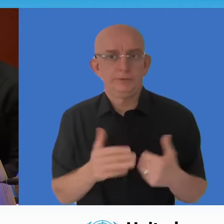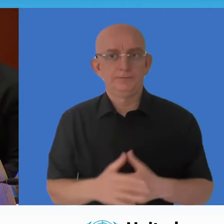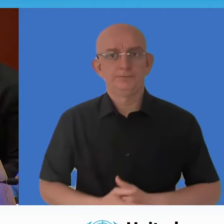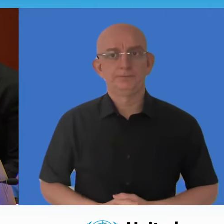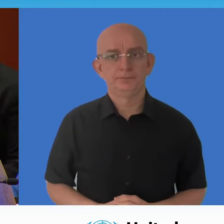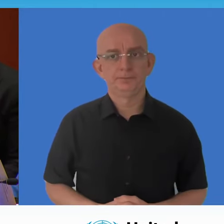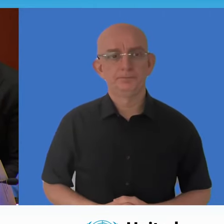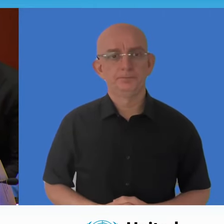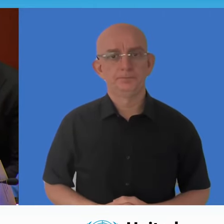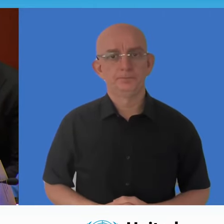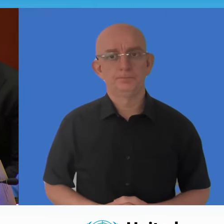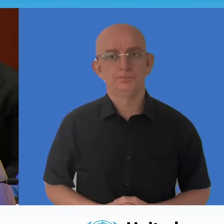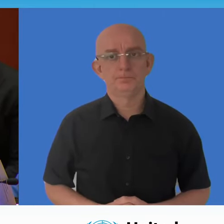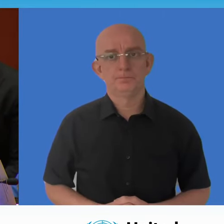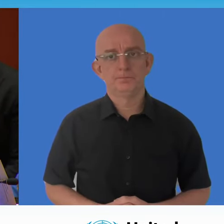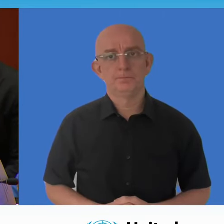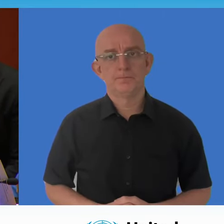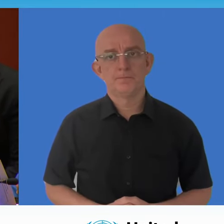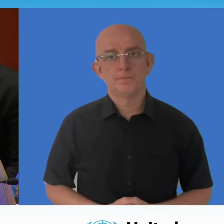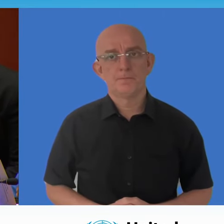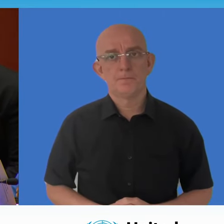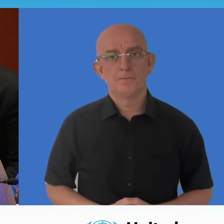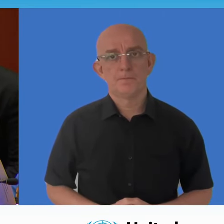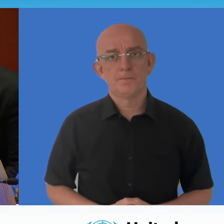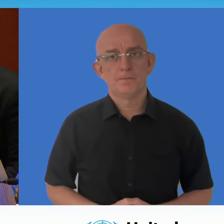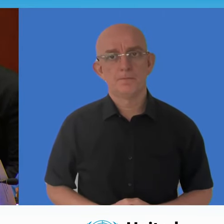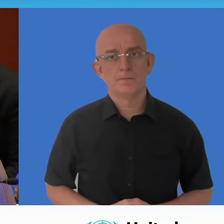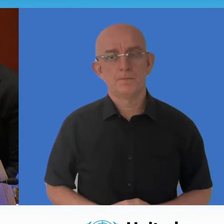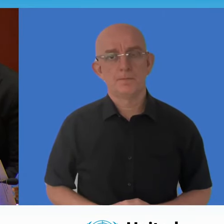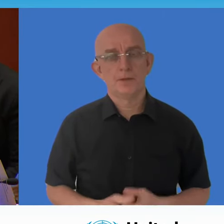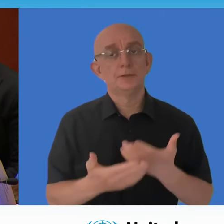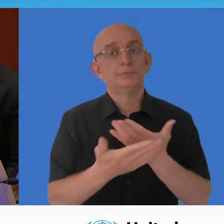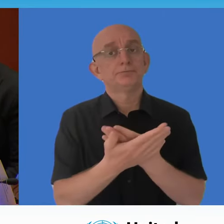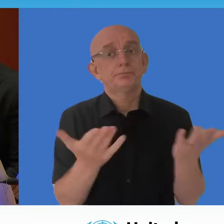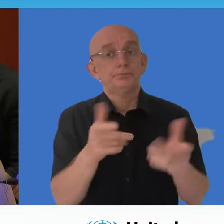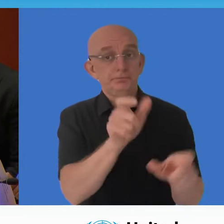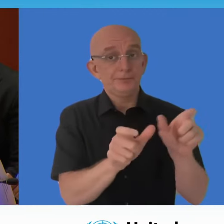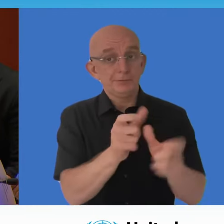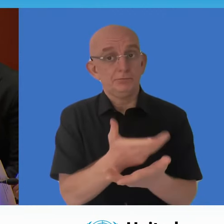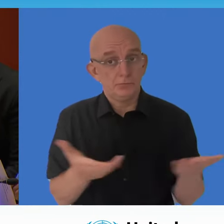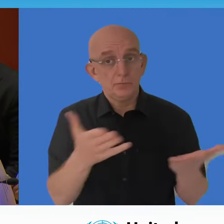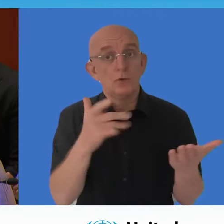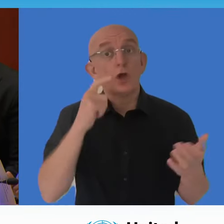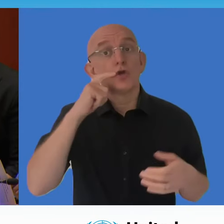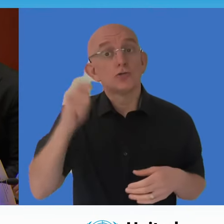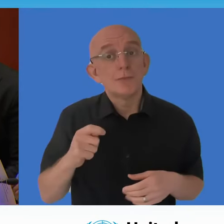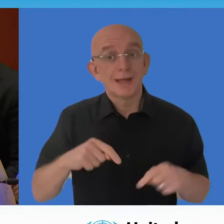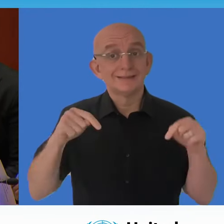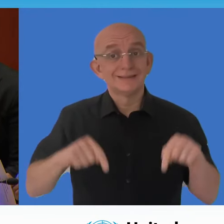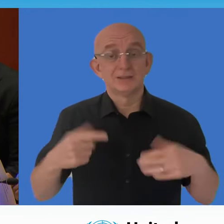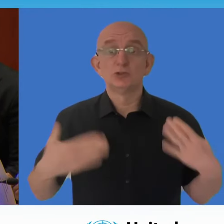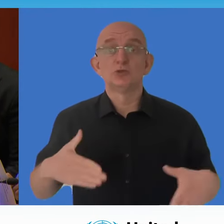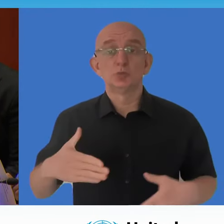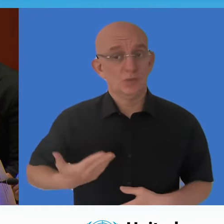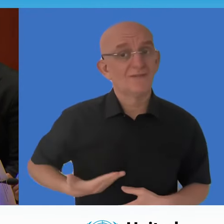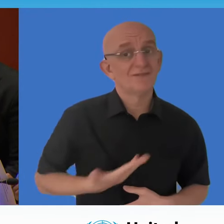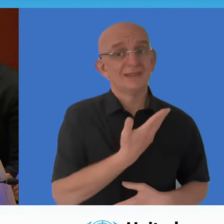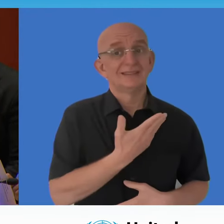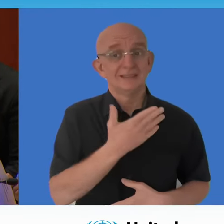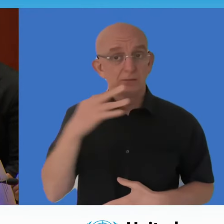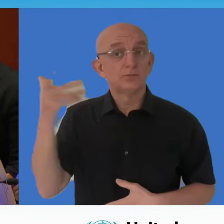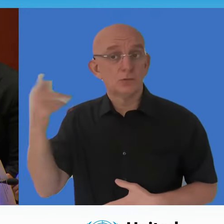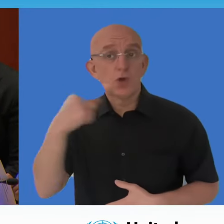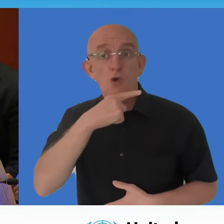Dear participants, today, Ukraine, as a victim of Russian aggression, is being destroyed every day. And